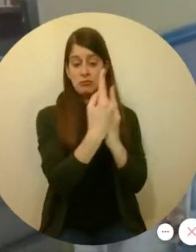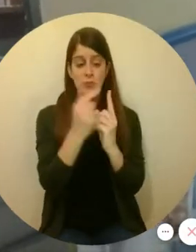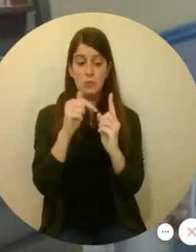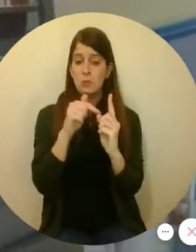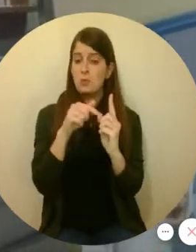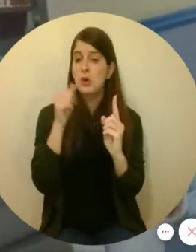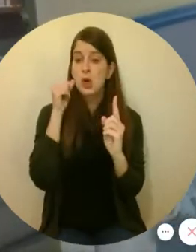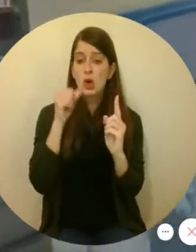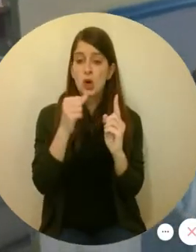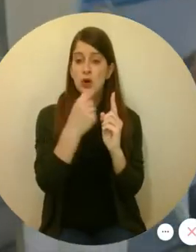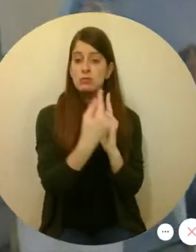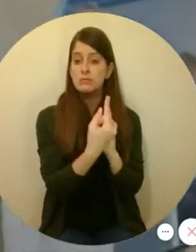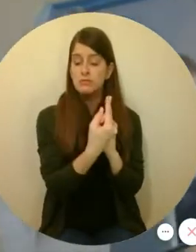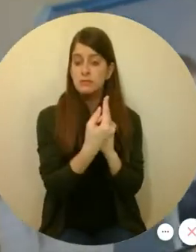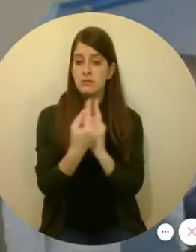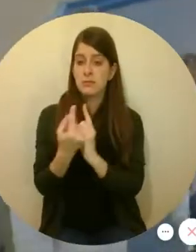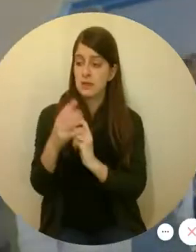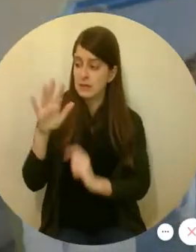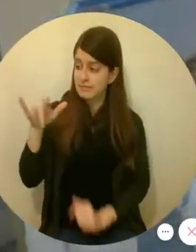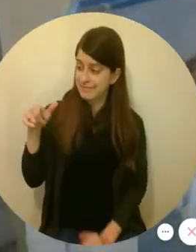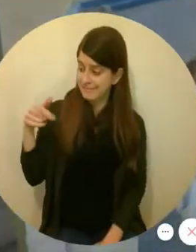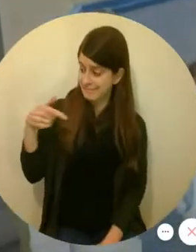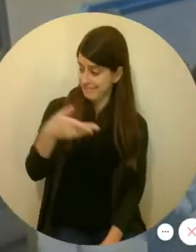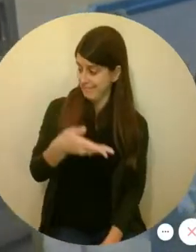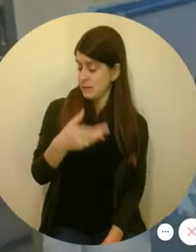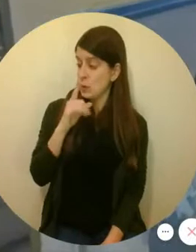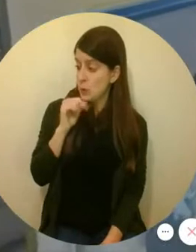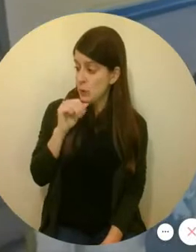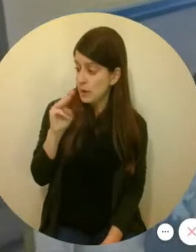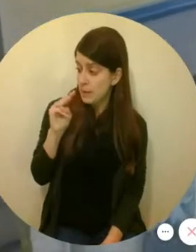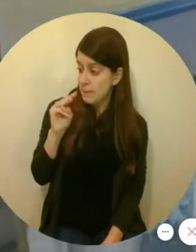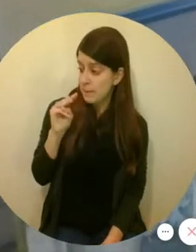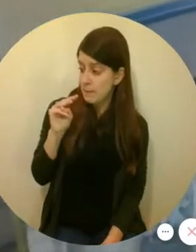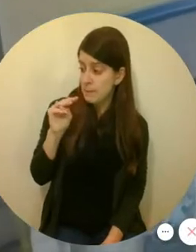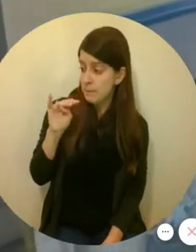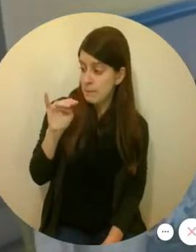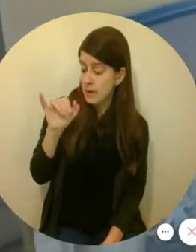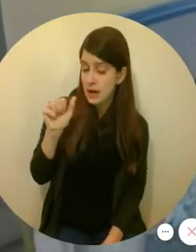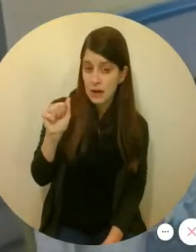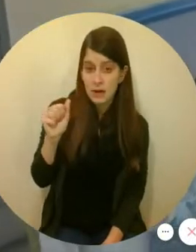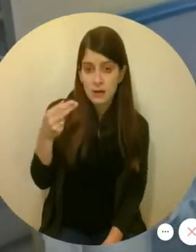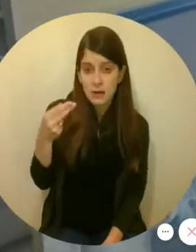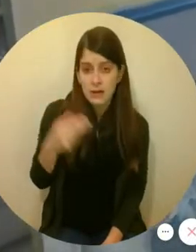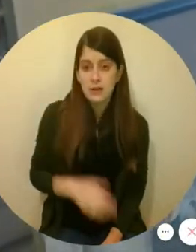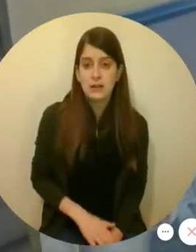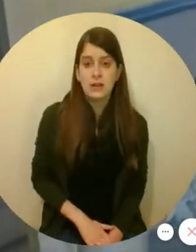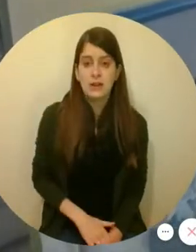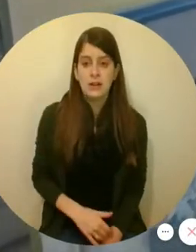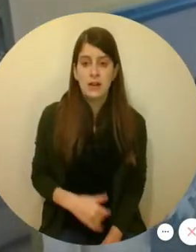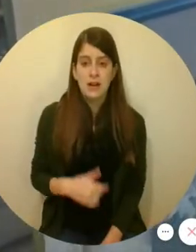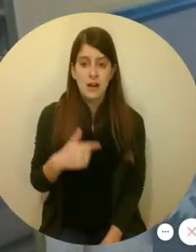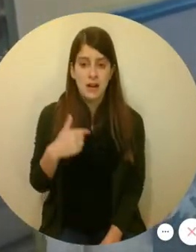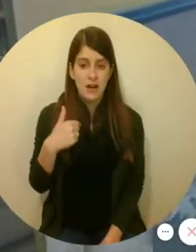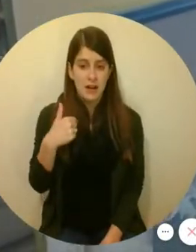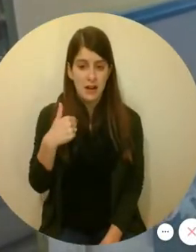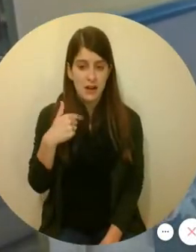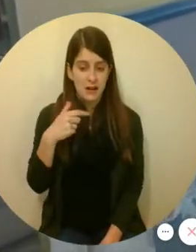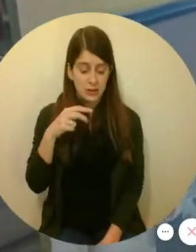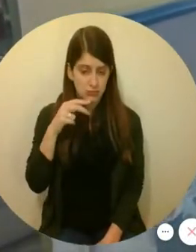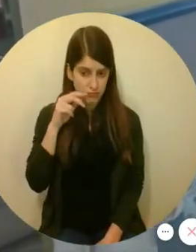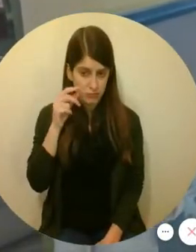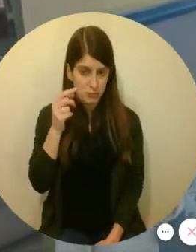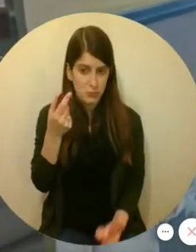us, "This is Maya." Maya looked down at the floor. I think I heard her whisper,